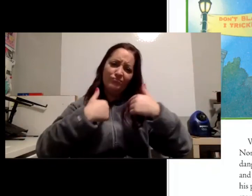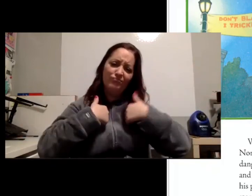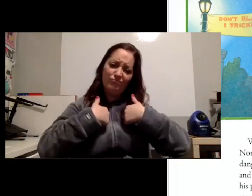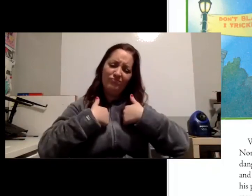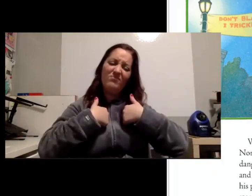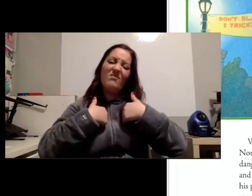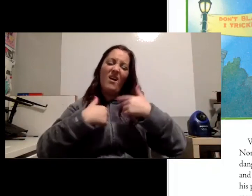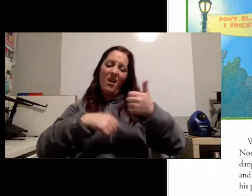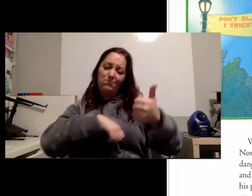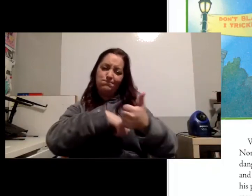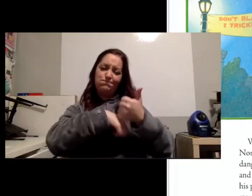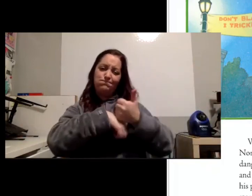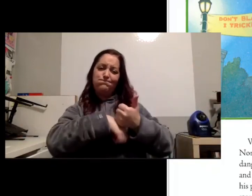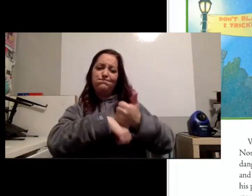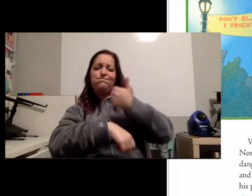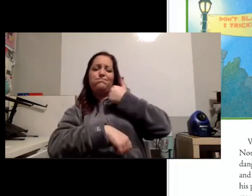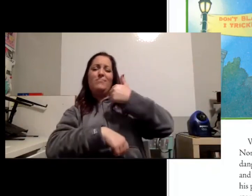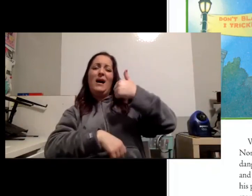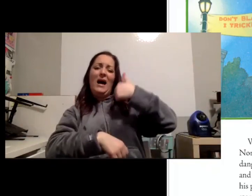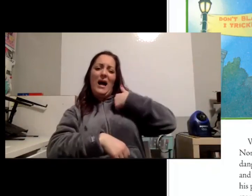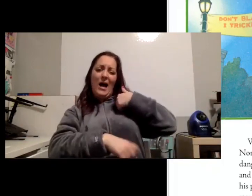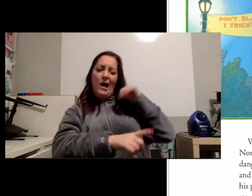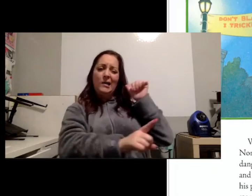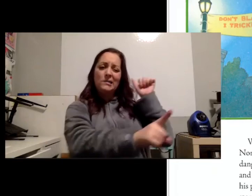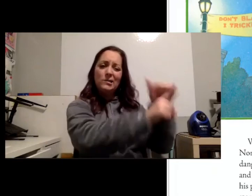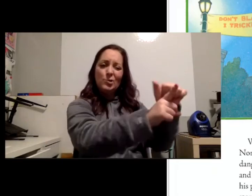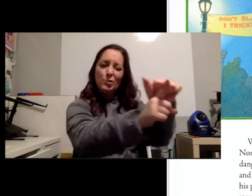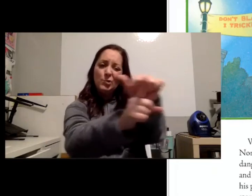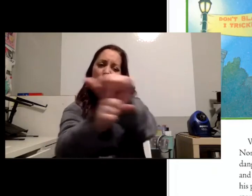I tricked you."